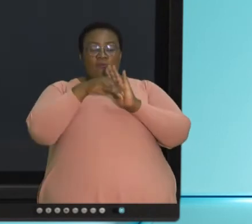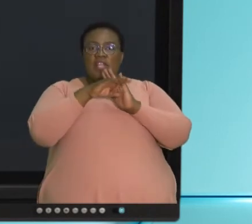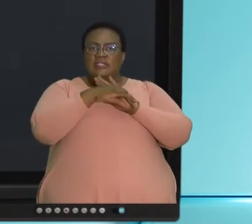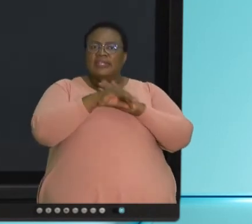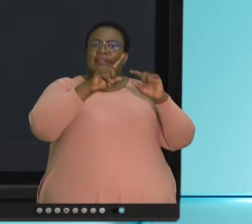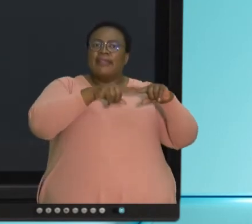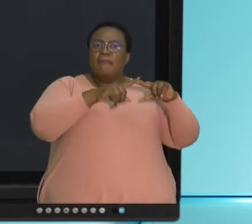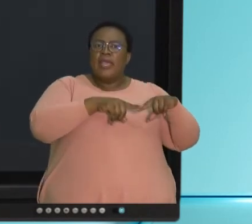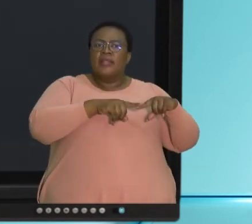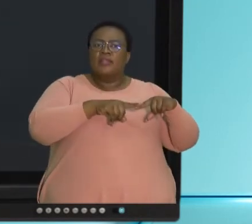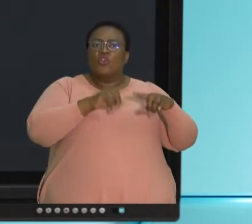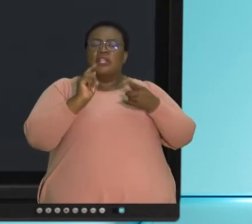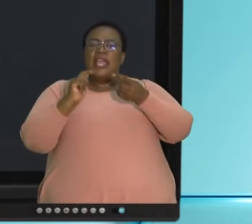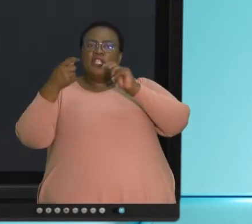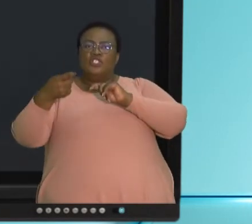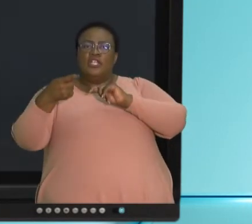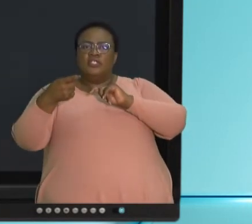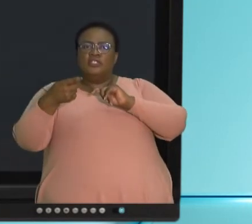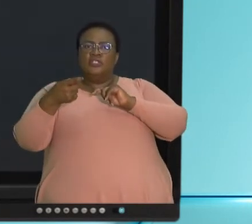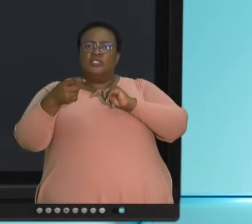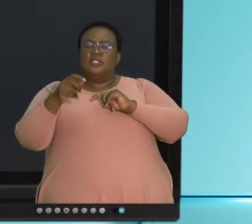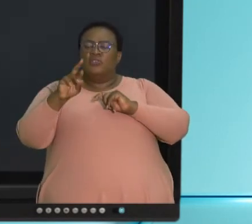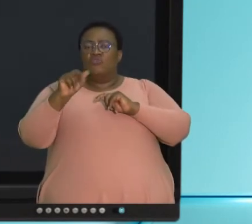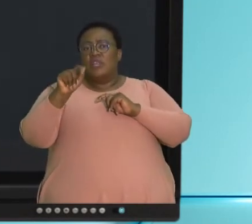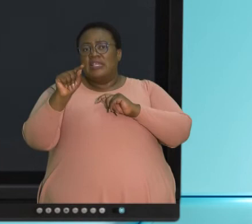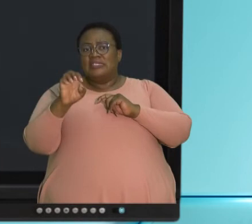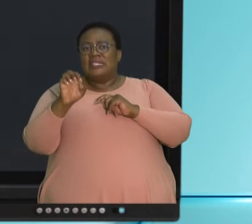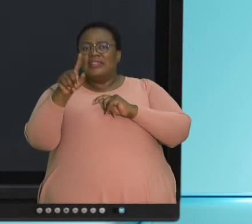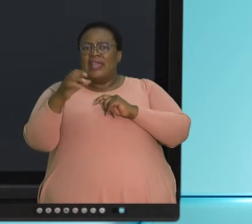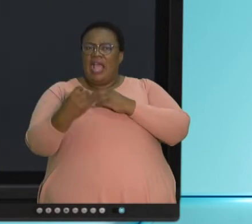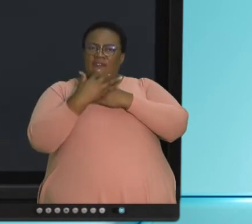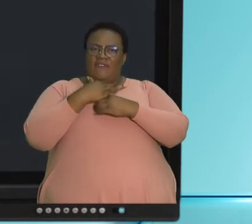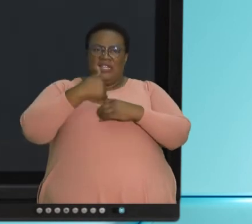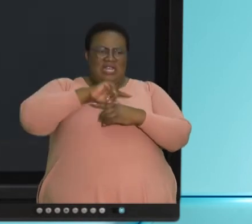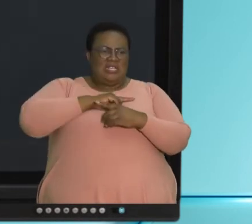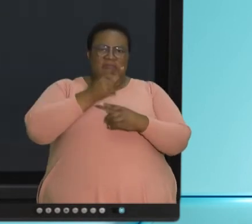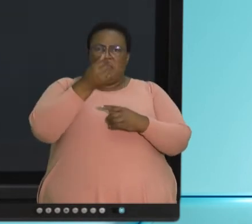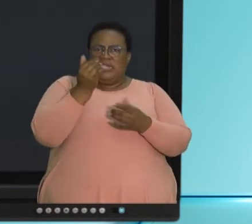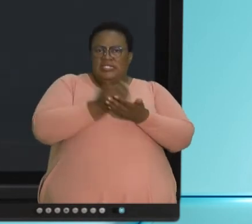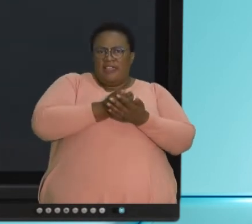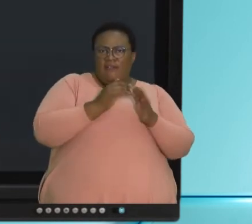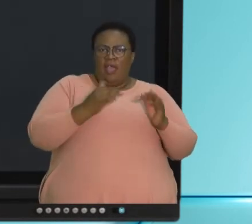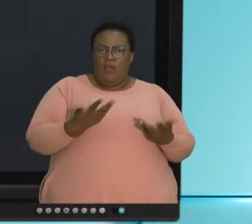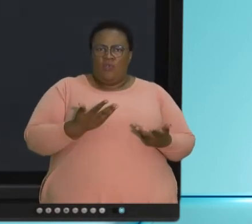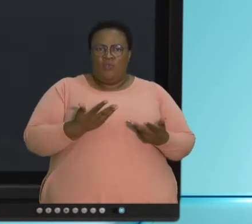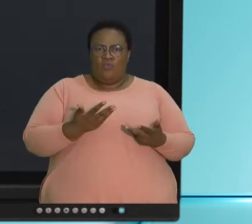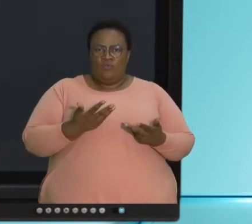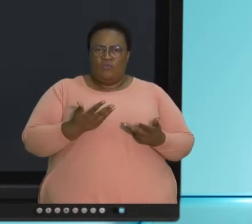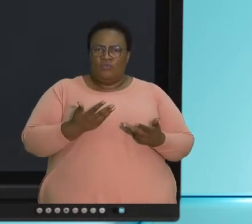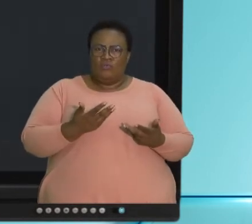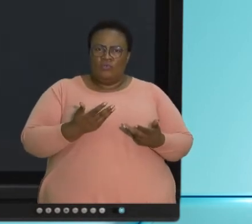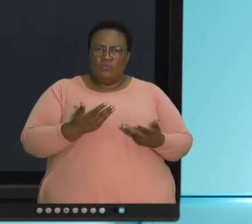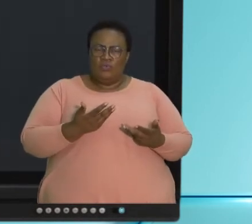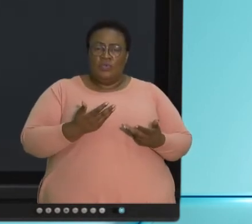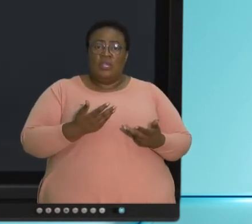about. How does that affect us saving our money? How does the rate of change,